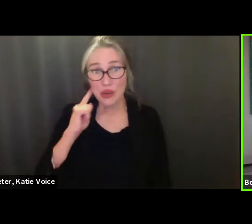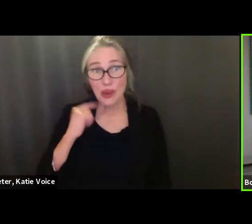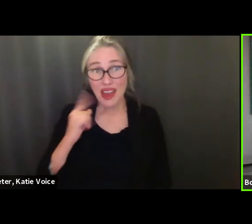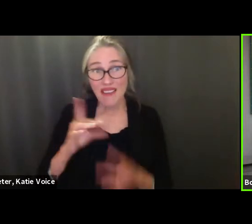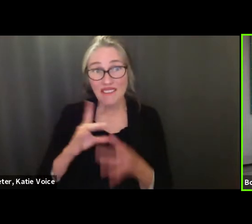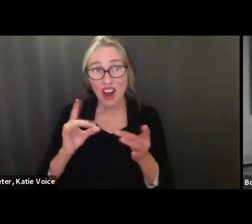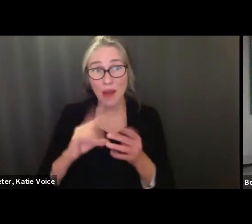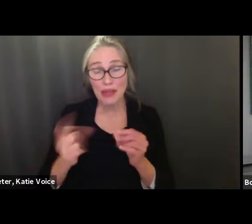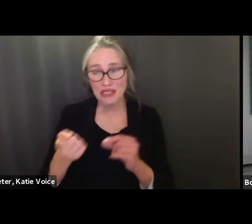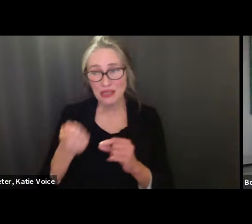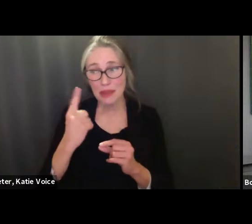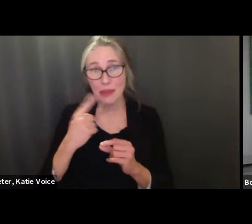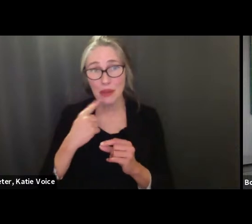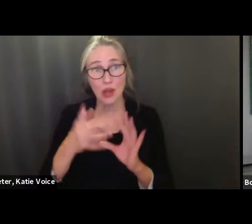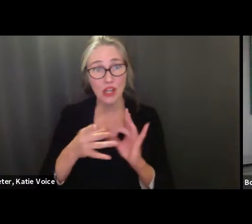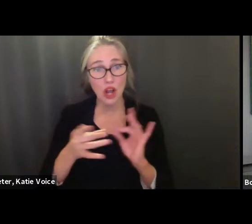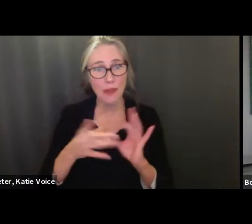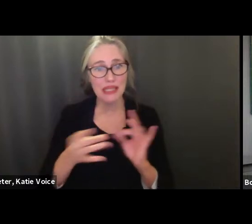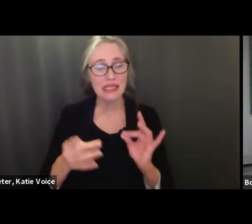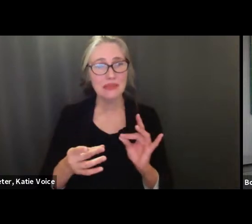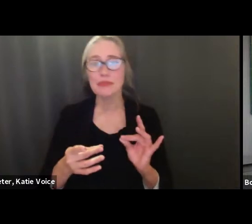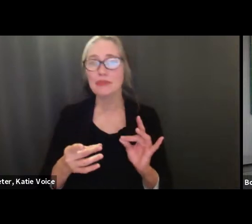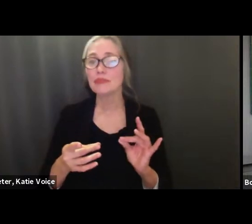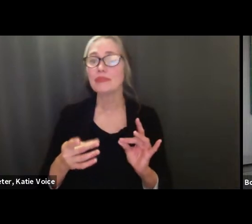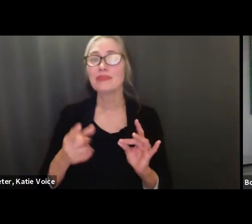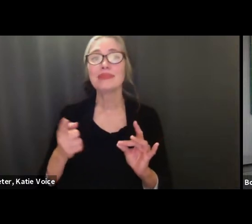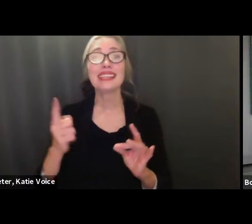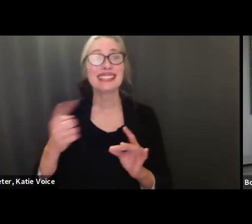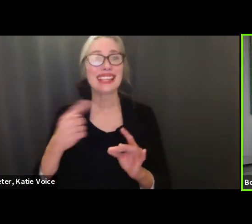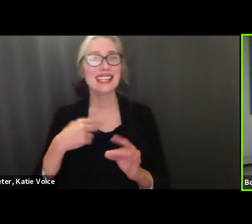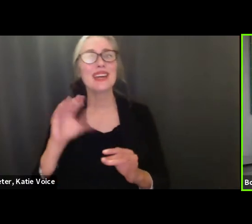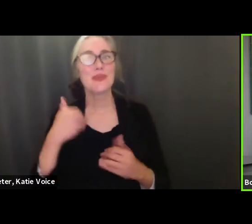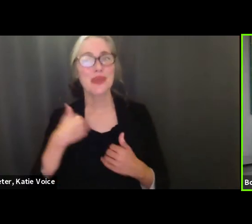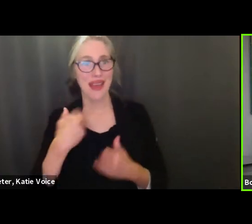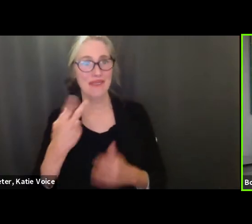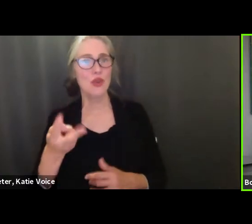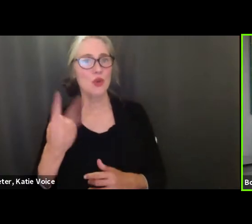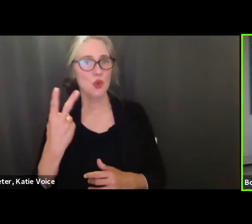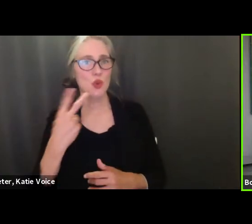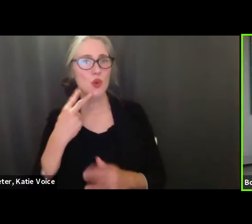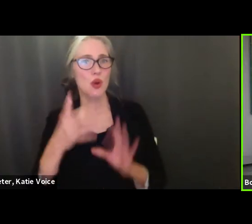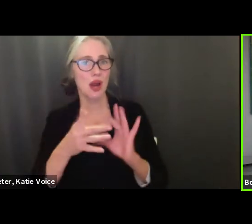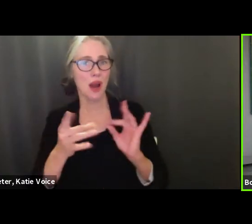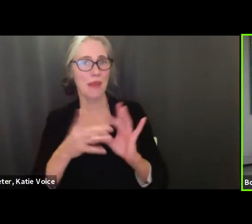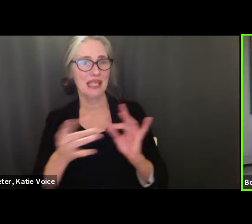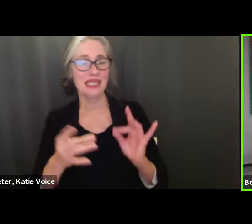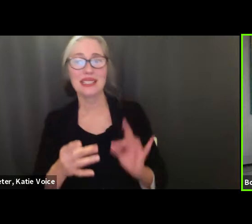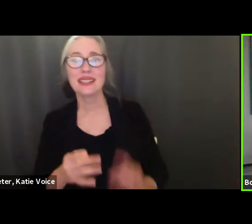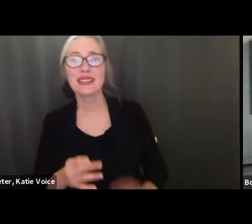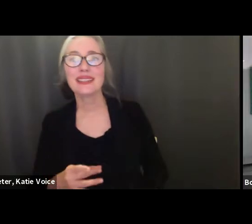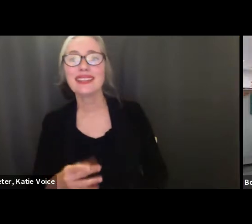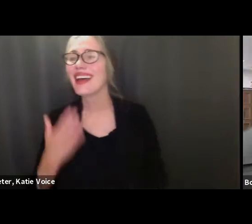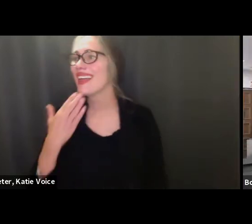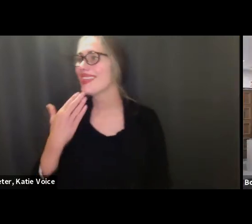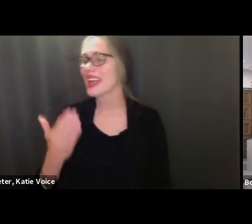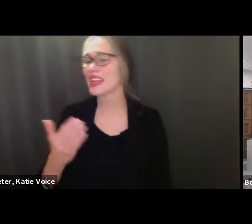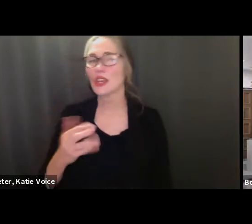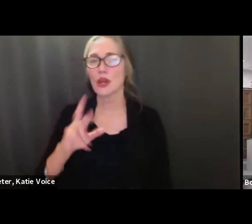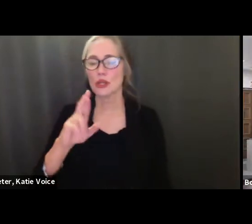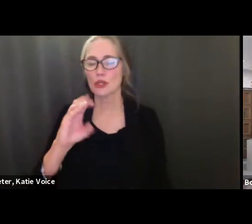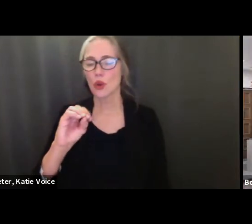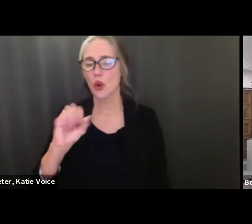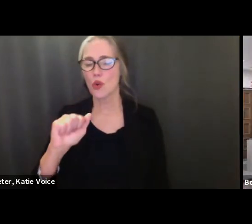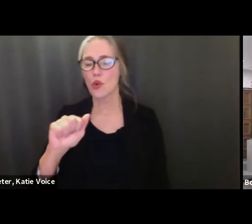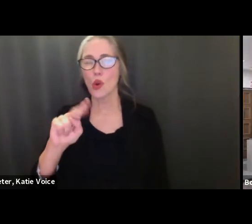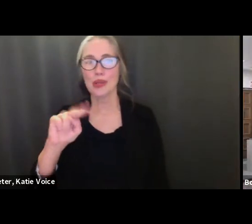one. Yes, we do. We have 2 comments on this item. Thank you. It's Roseanne Crawford and